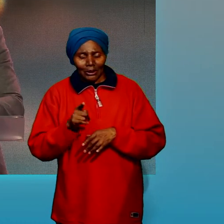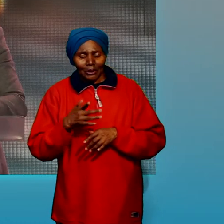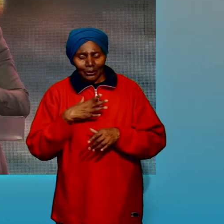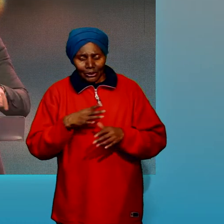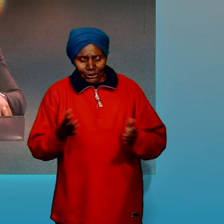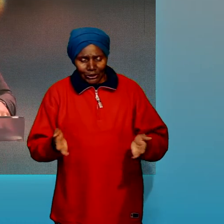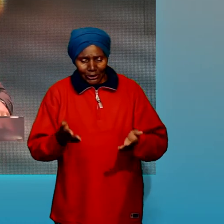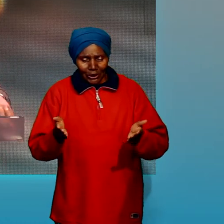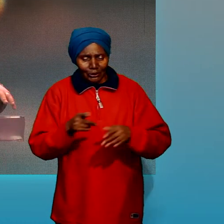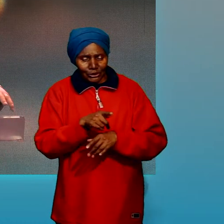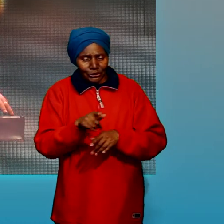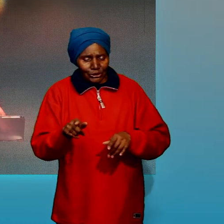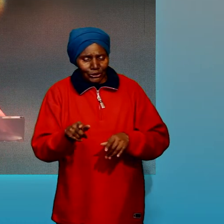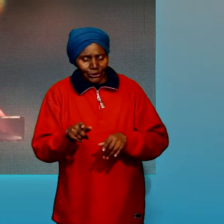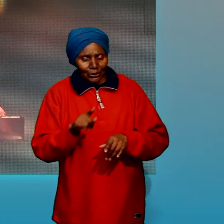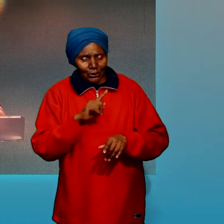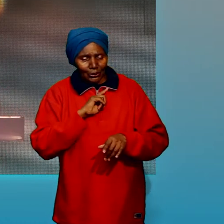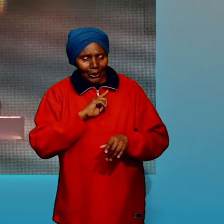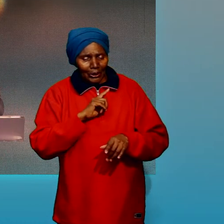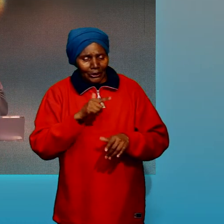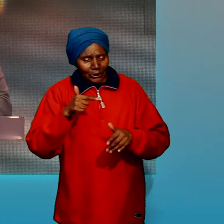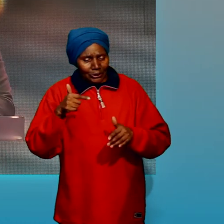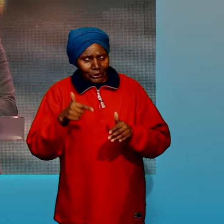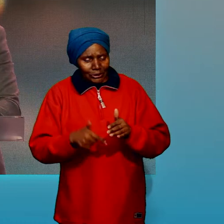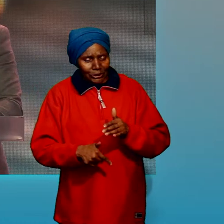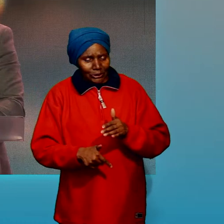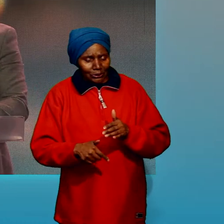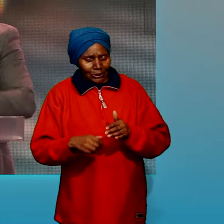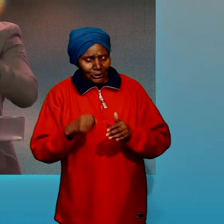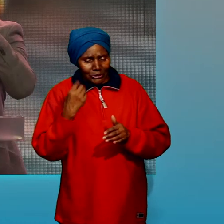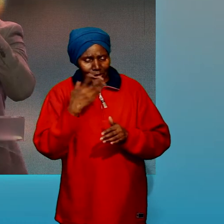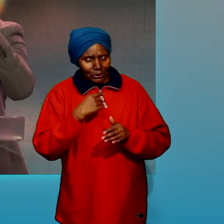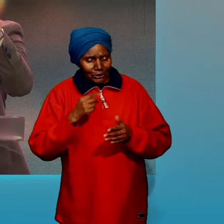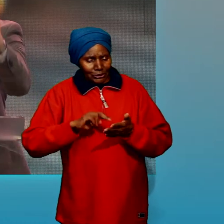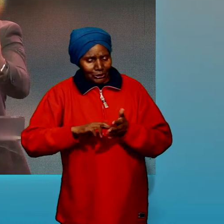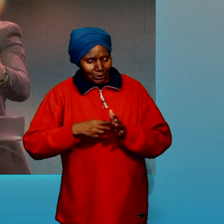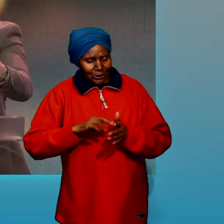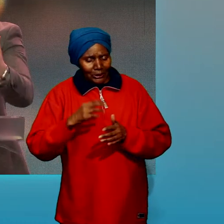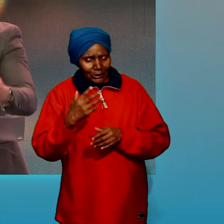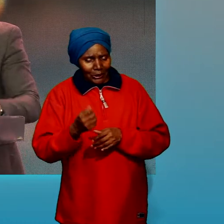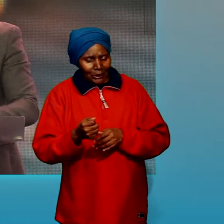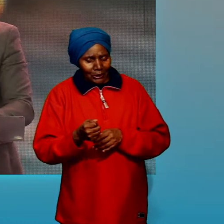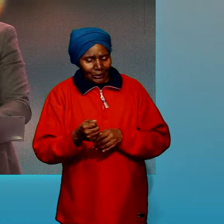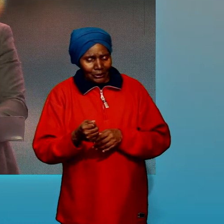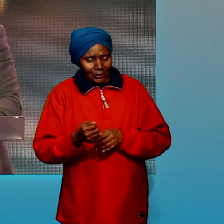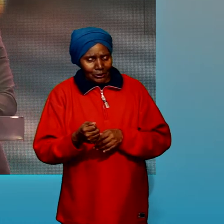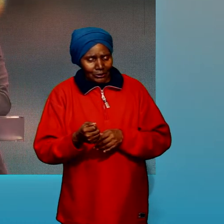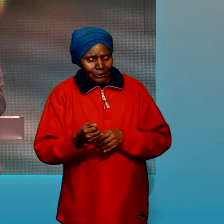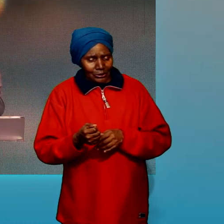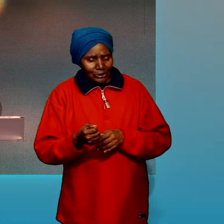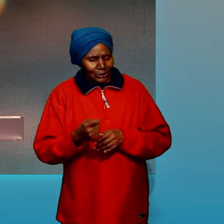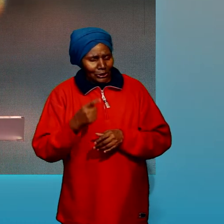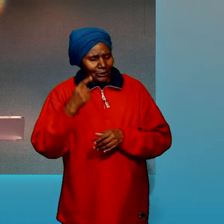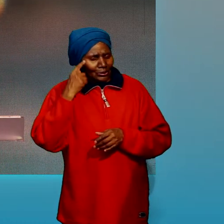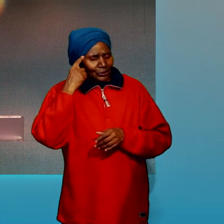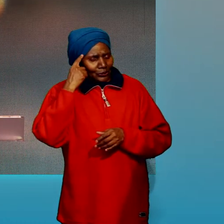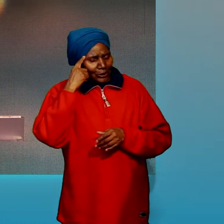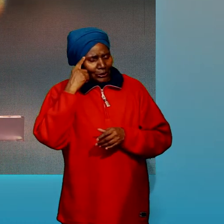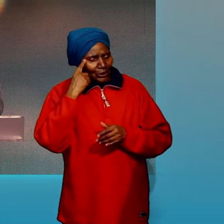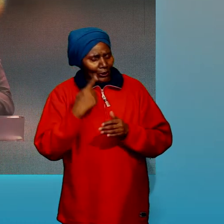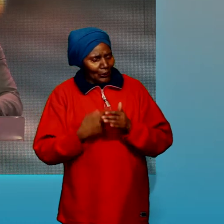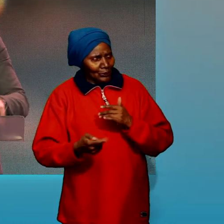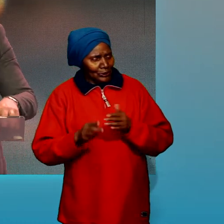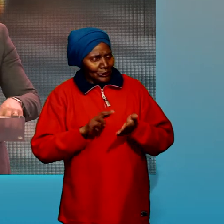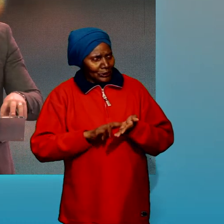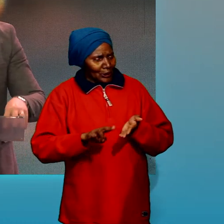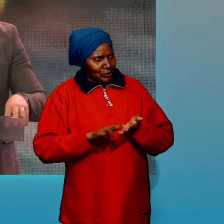It has a deeper spiritual purpose. Shift your perspective beyond the natural to the supernatural and